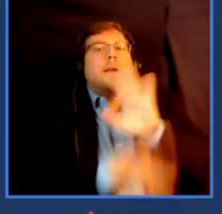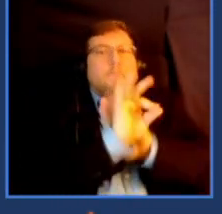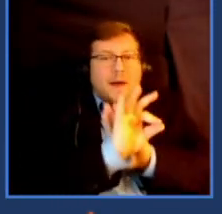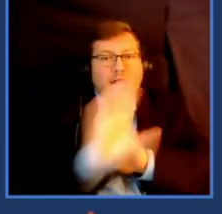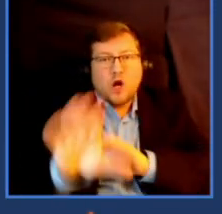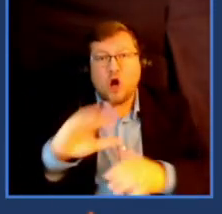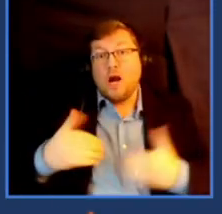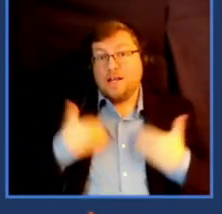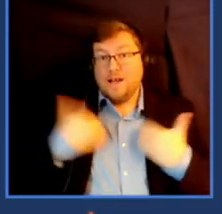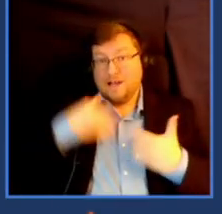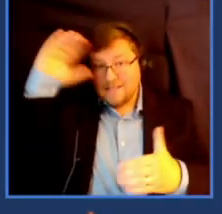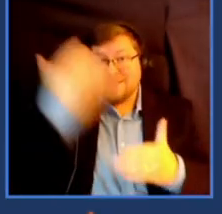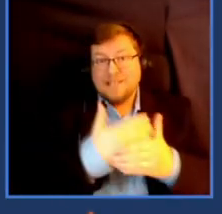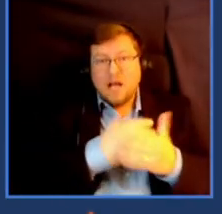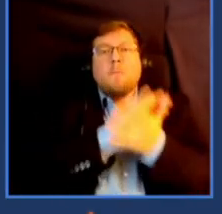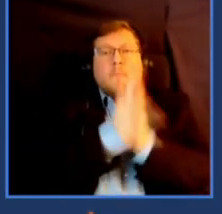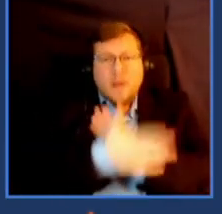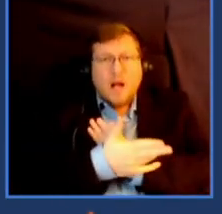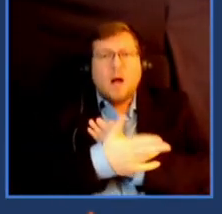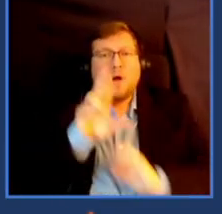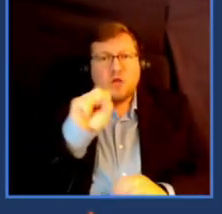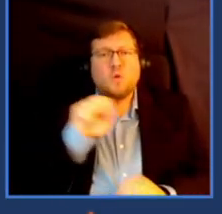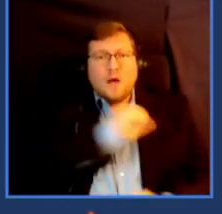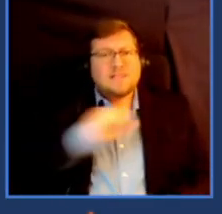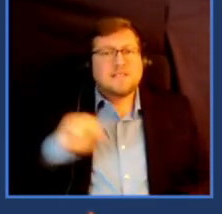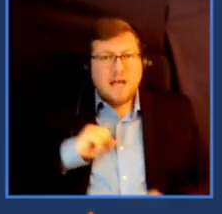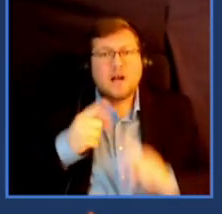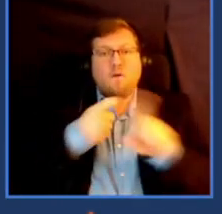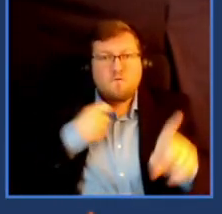senator from the great state of Georgia.